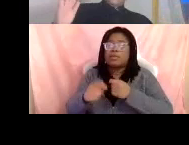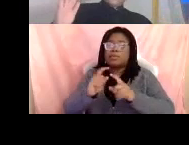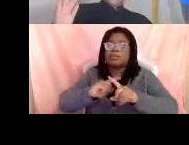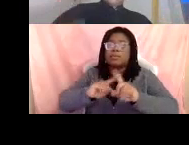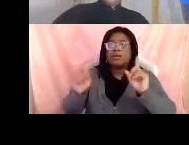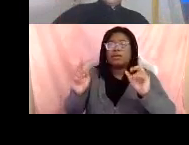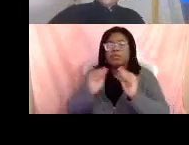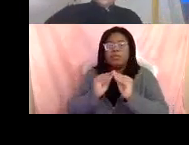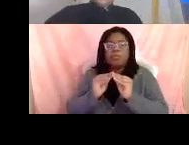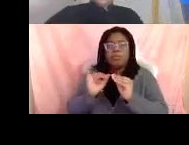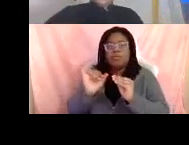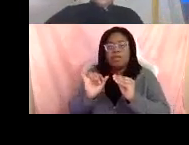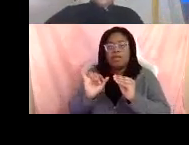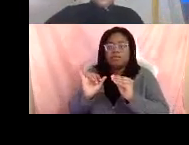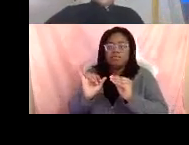little fractal